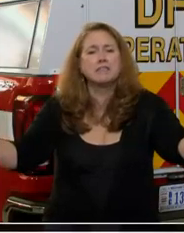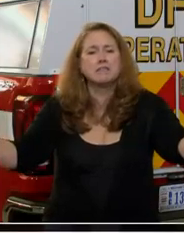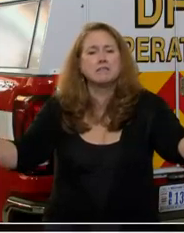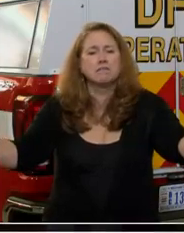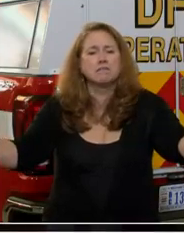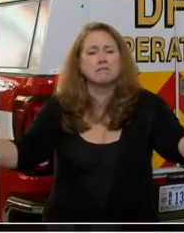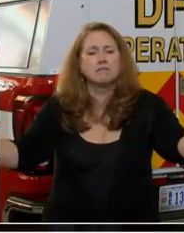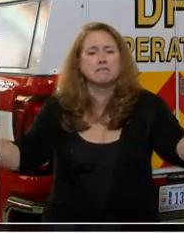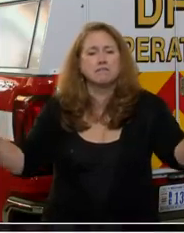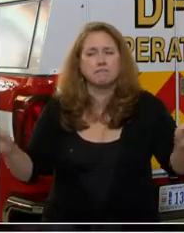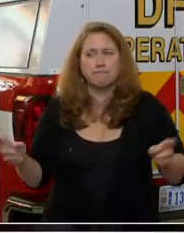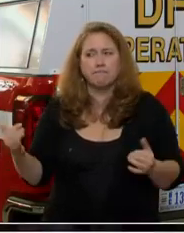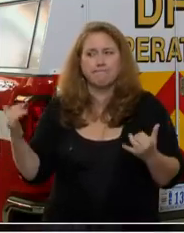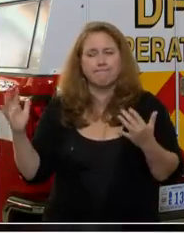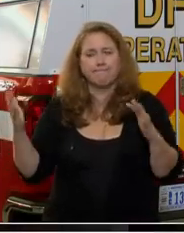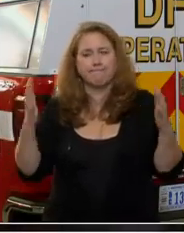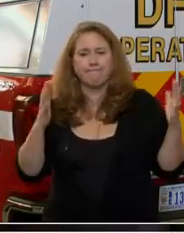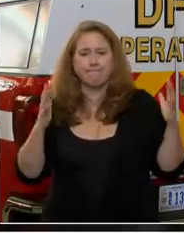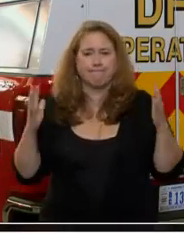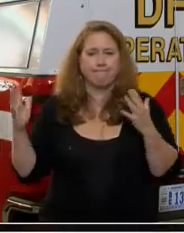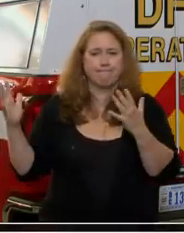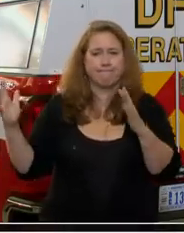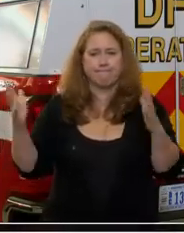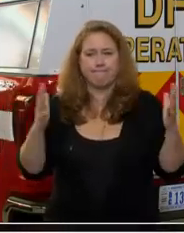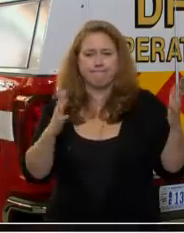President Hoagland.